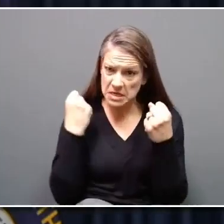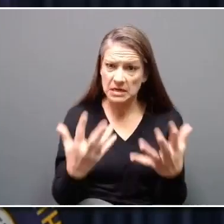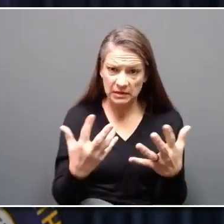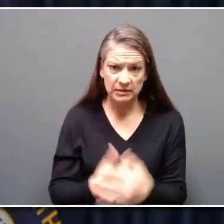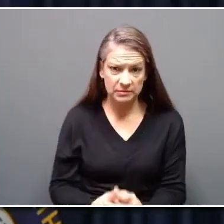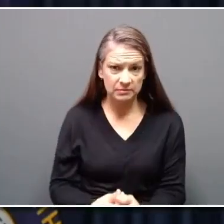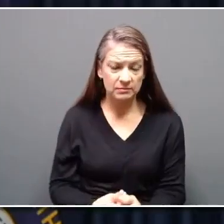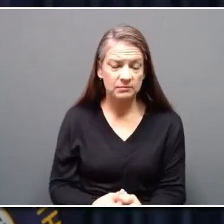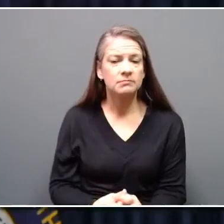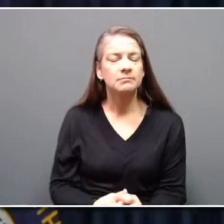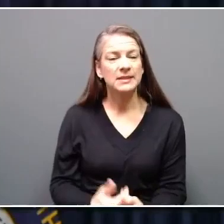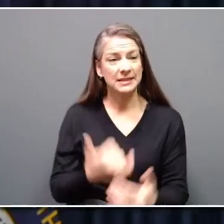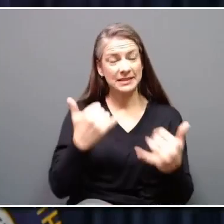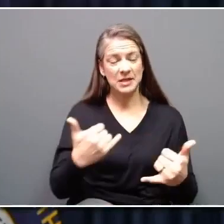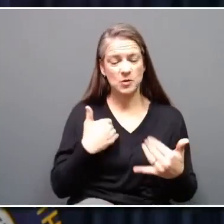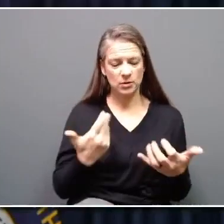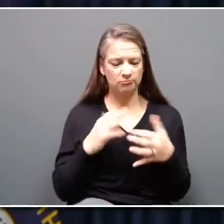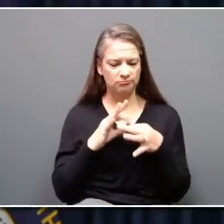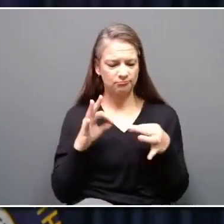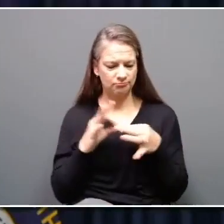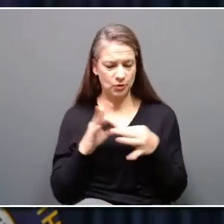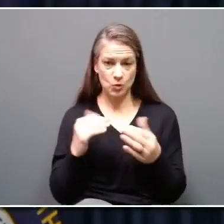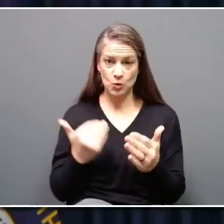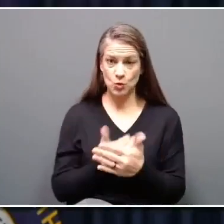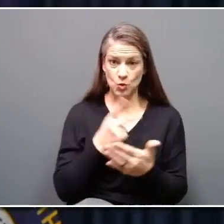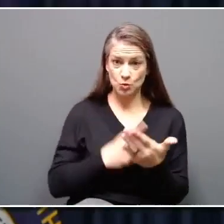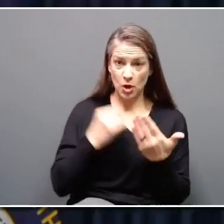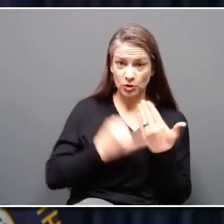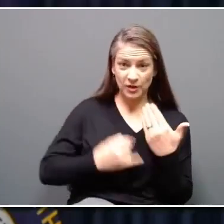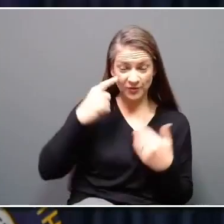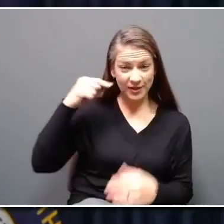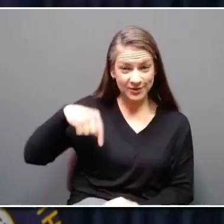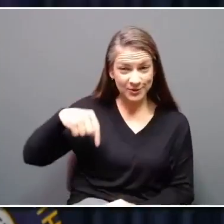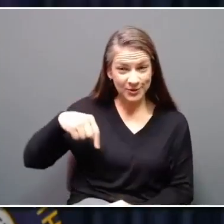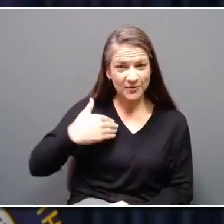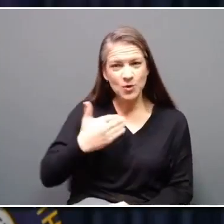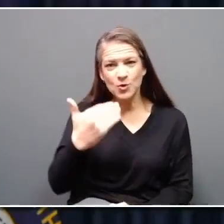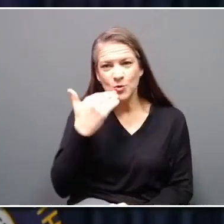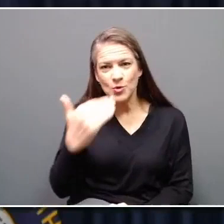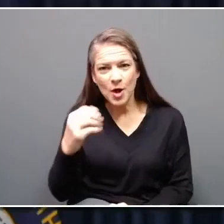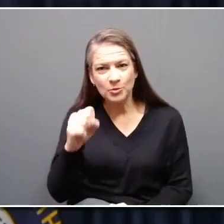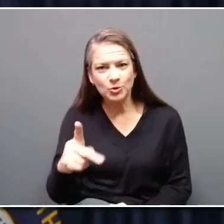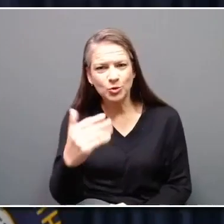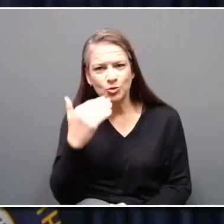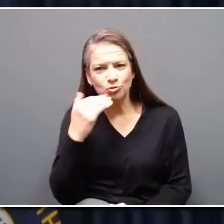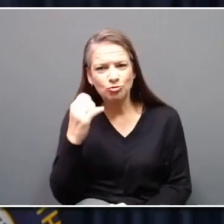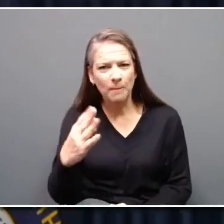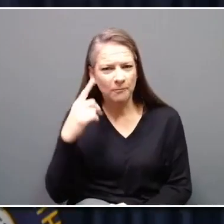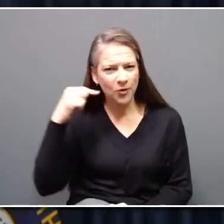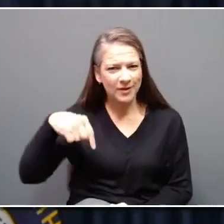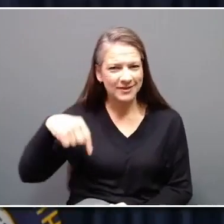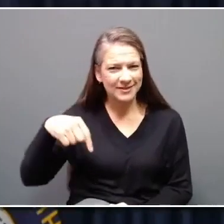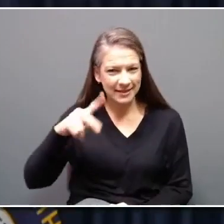great projects that are bringing investment into our communities and creating good opportunities and jobs for our families. Last